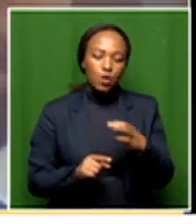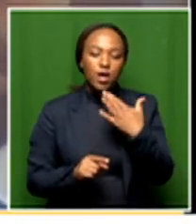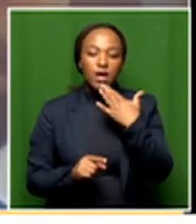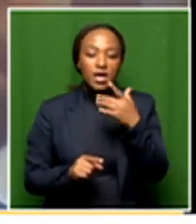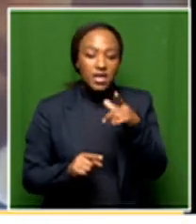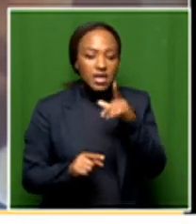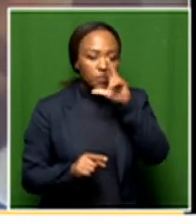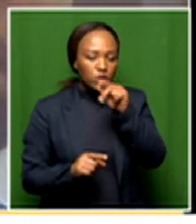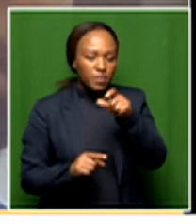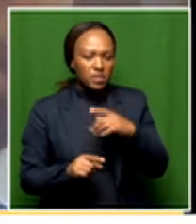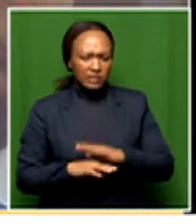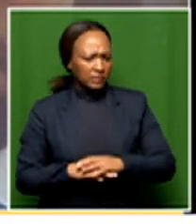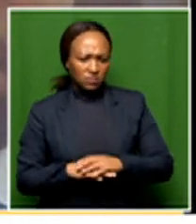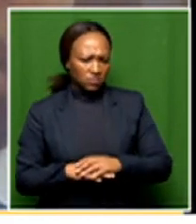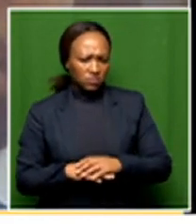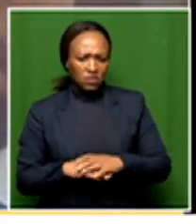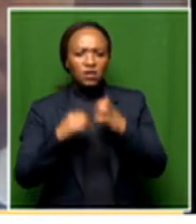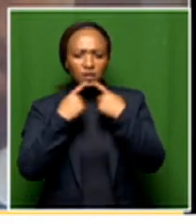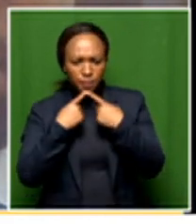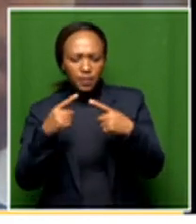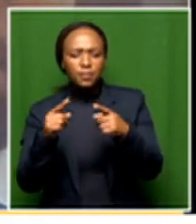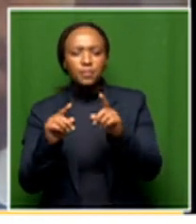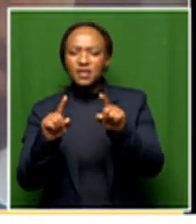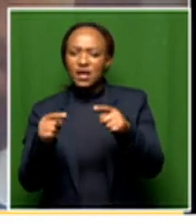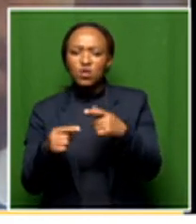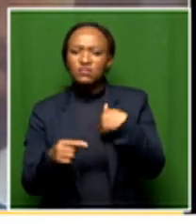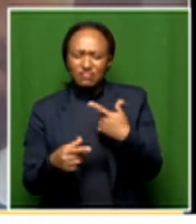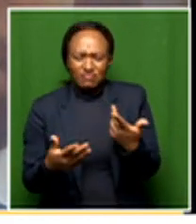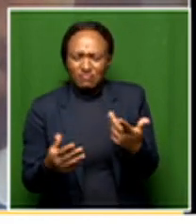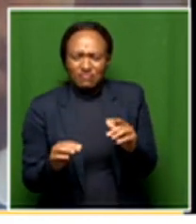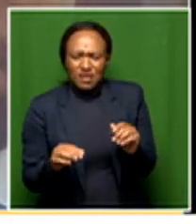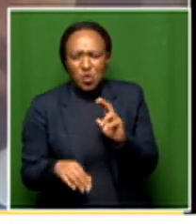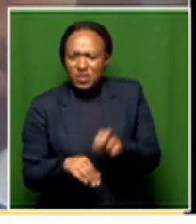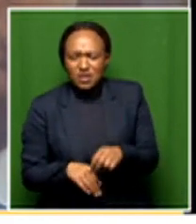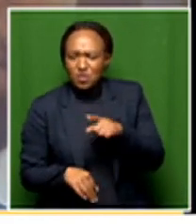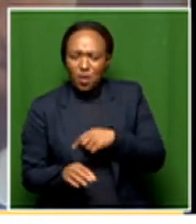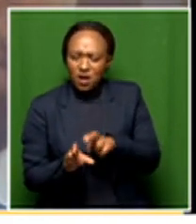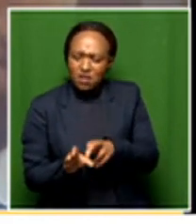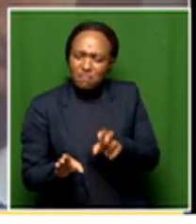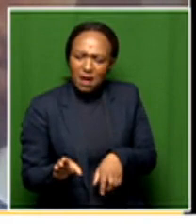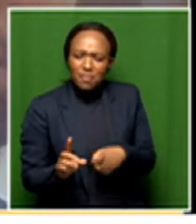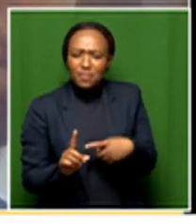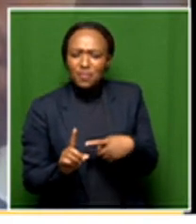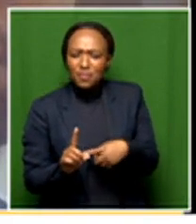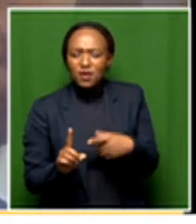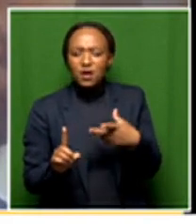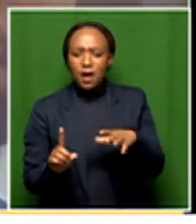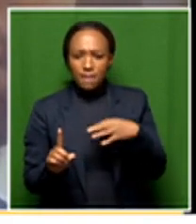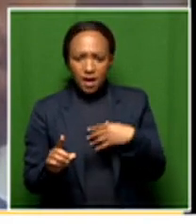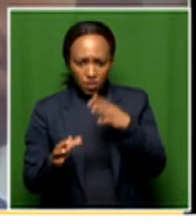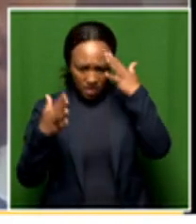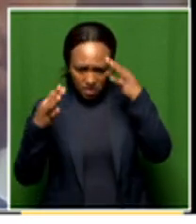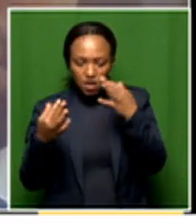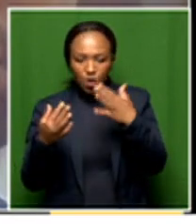would not be releasing those because it becomes moot since he has left the party. But now they've decided to subsequently release